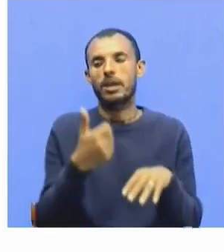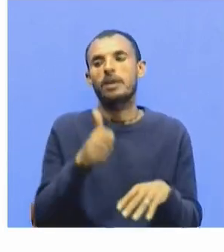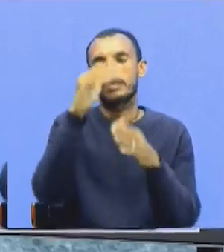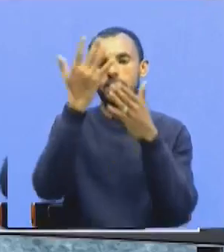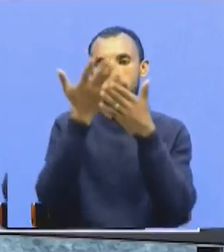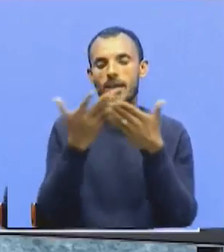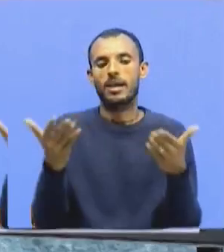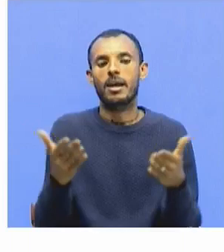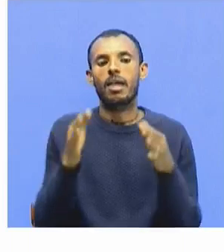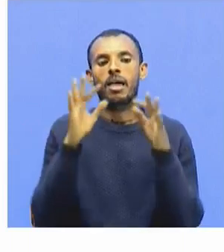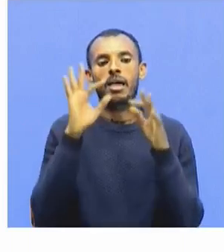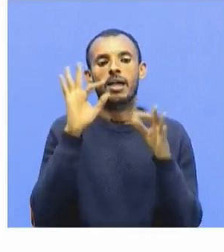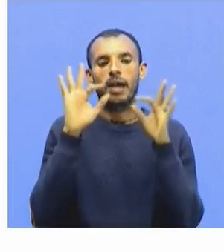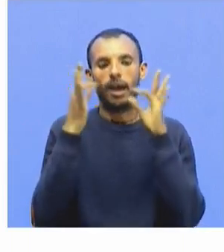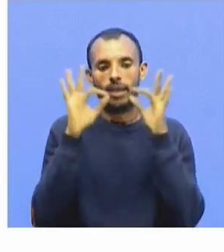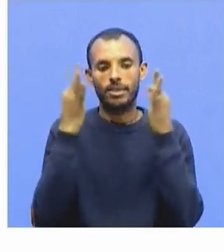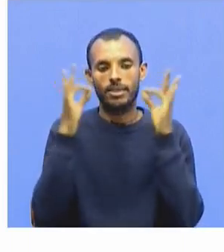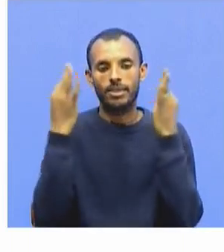example, cat.